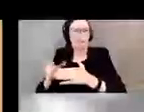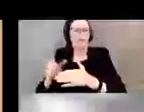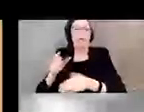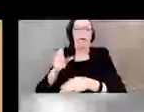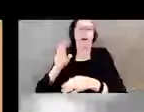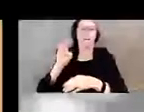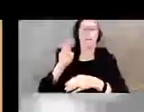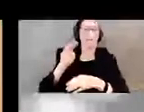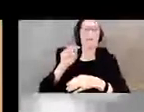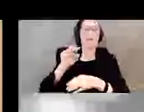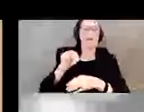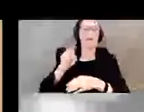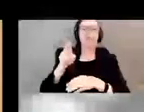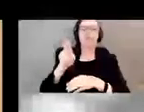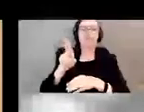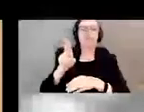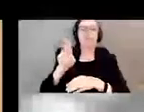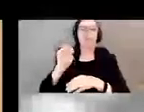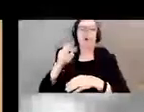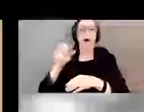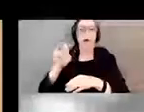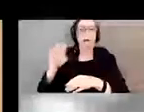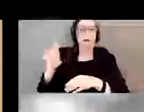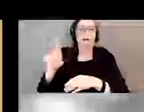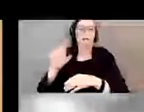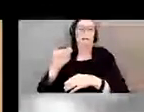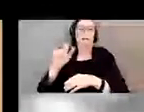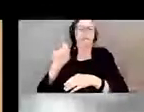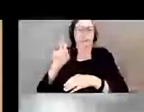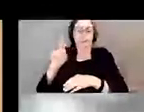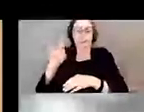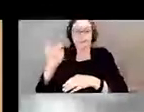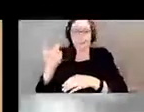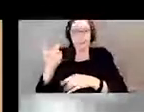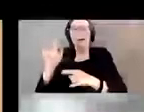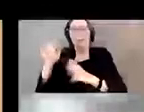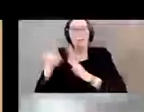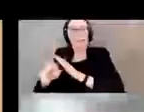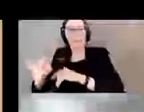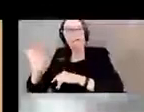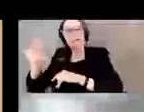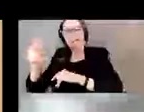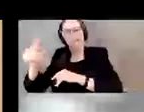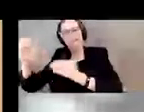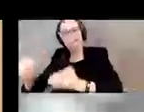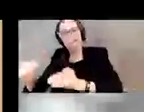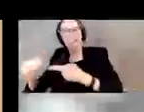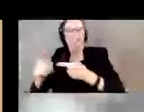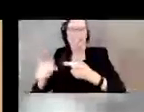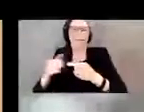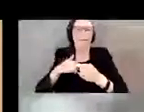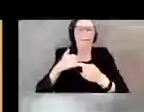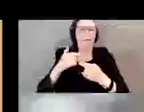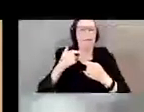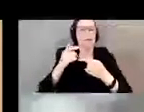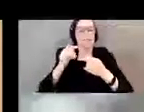Tehreki, he's assassinated by his second in command, who's also a communist. His name is Hafizullah